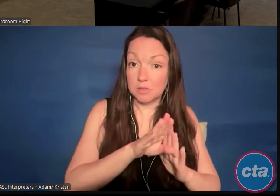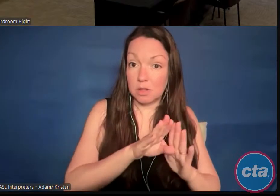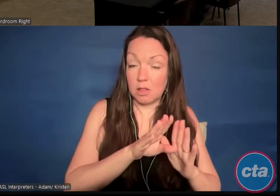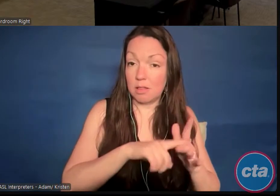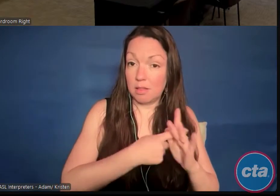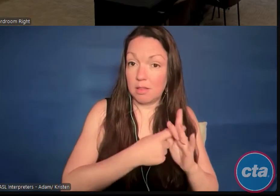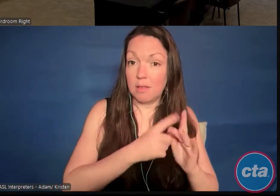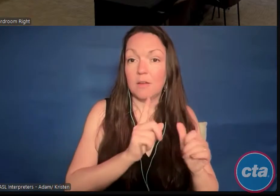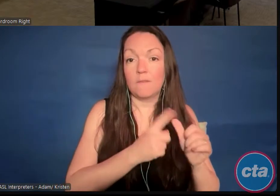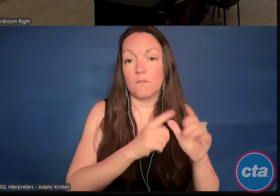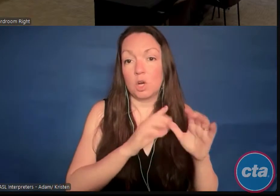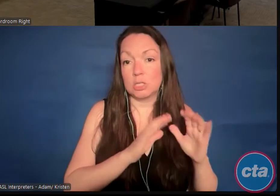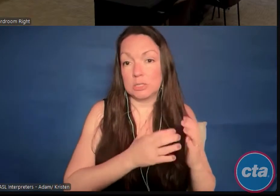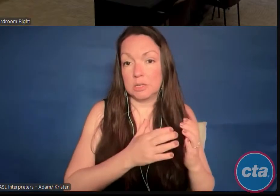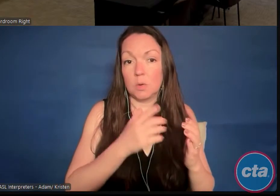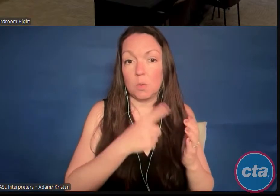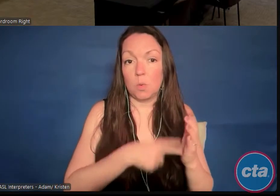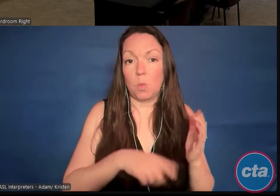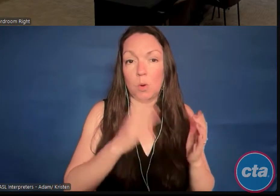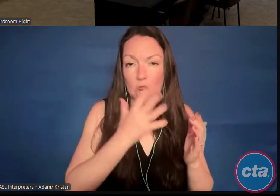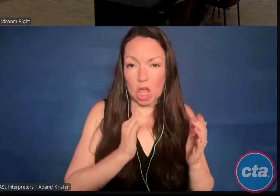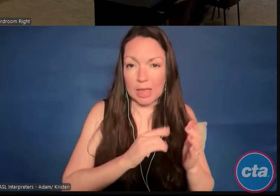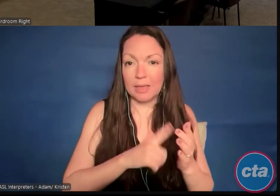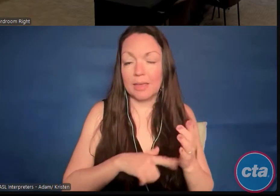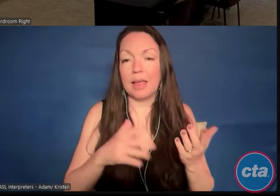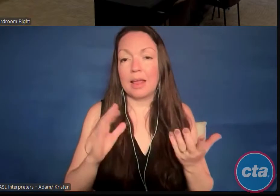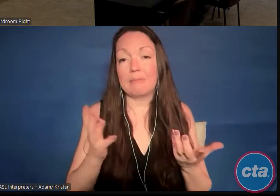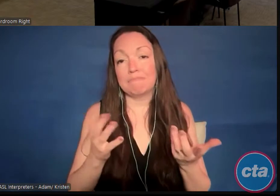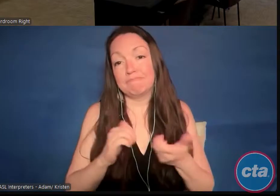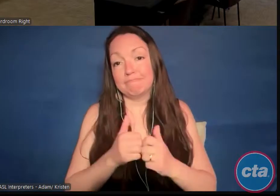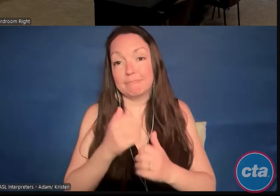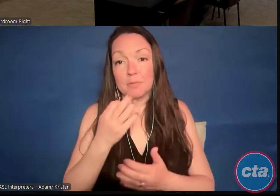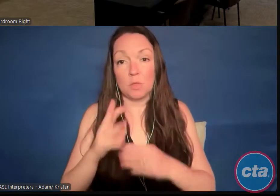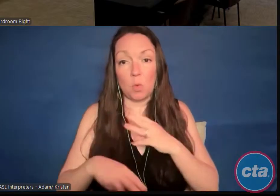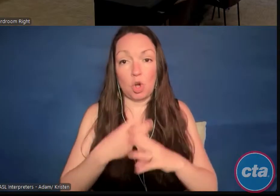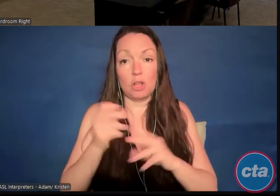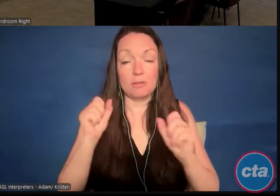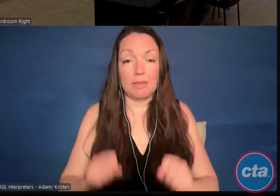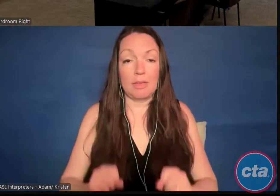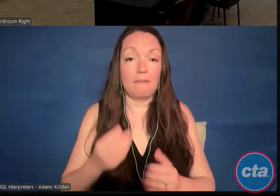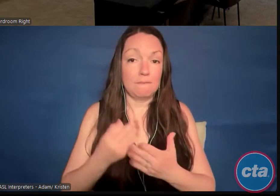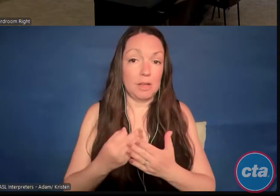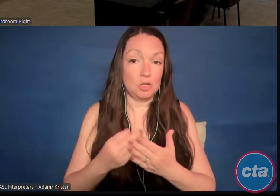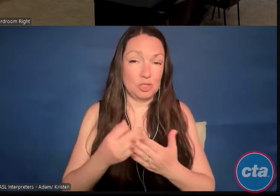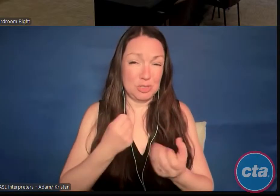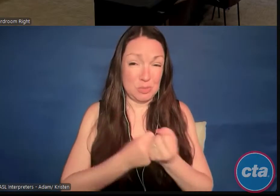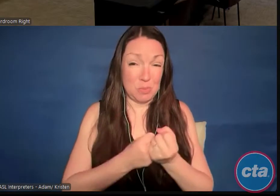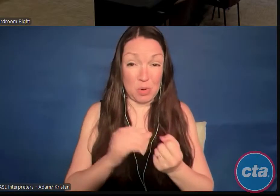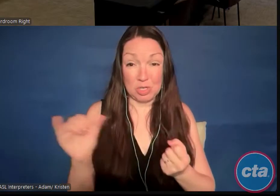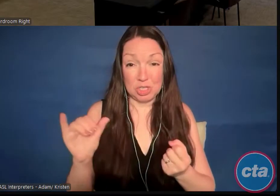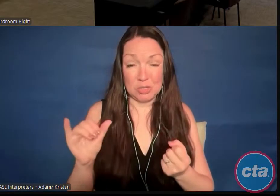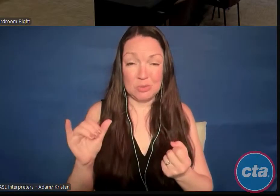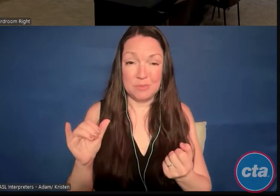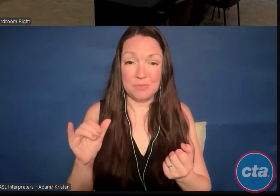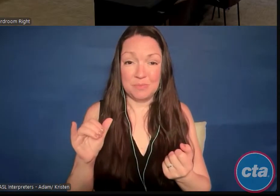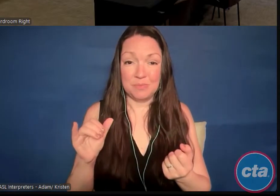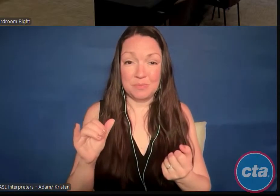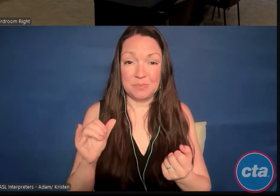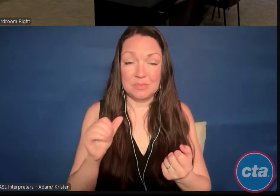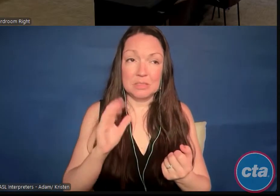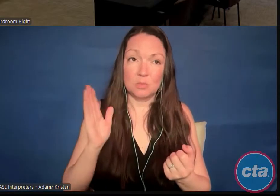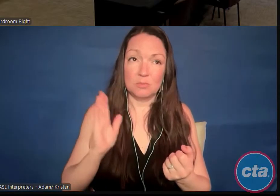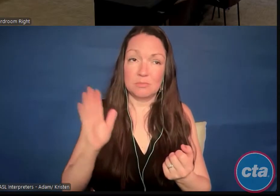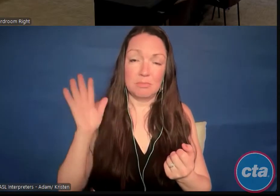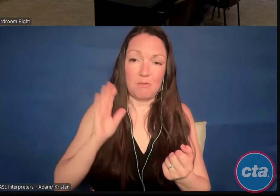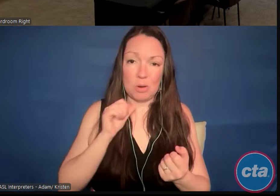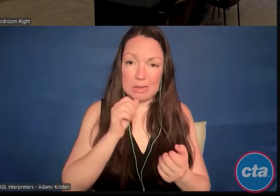first set of packages are and what the world can financially support too, right? Stuff is no longer, not that it was ever cheap, but it certainly is no